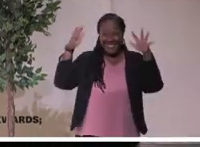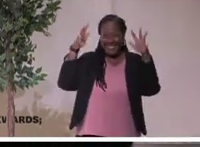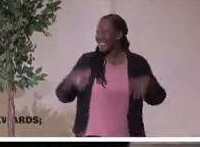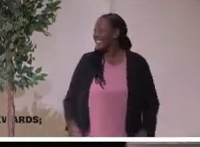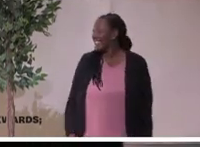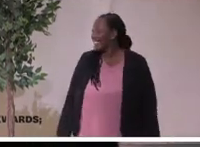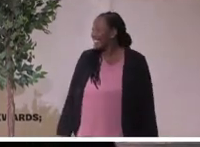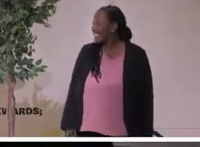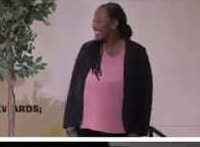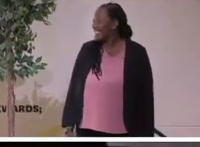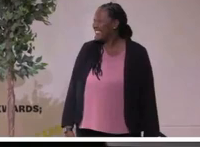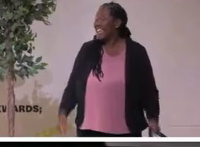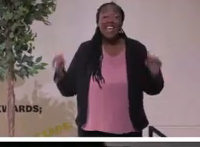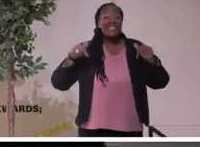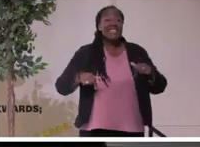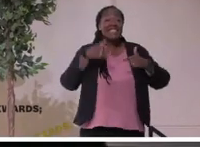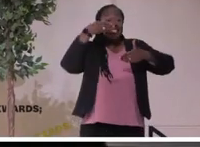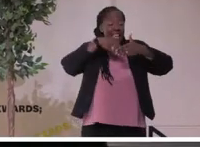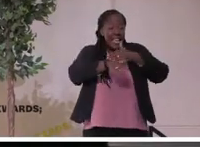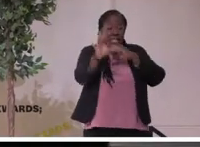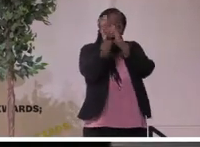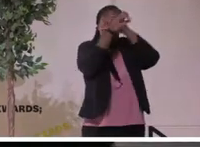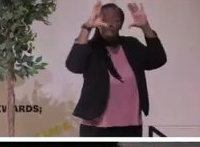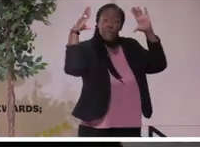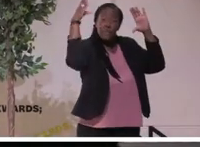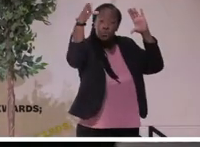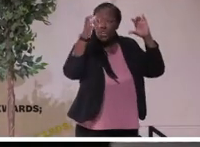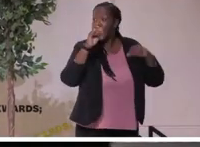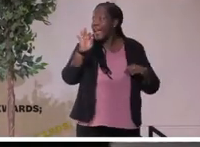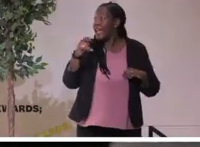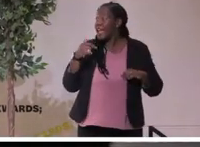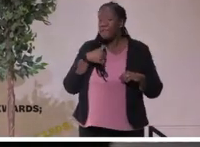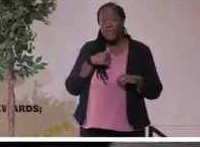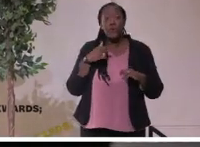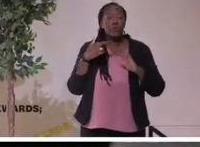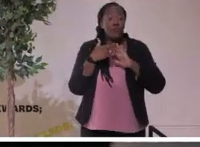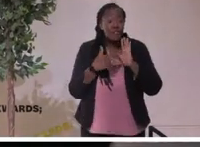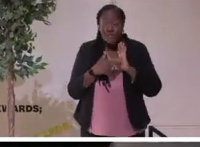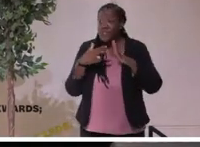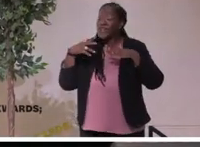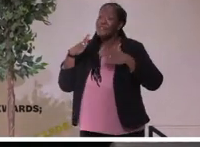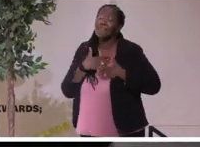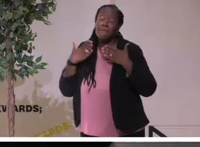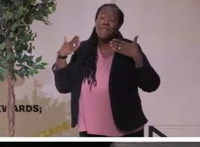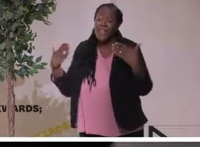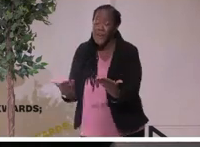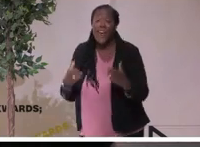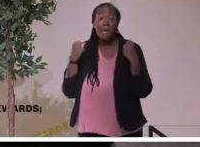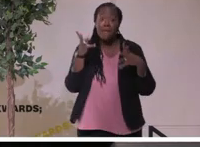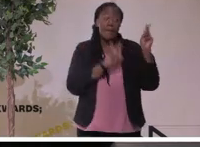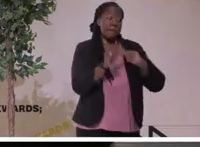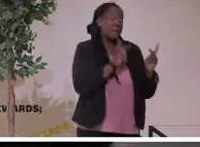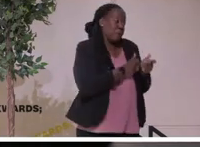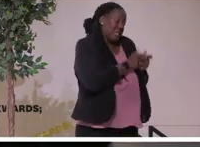Listen, y'all, this is the Into the Future of Fashion experience. And if you got registered, I'm so glad that you're here because I had a whole bunch of people hit me up